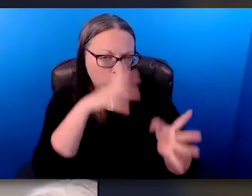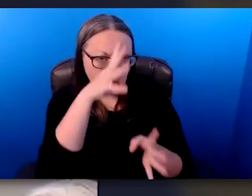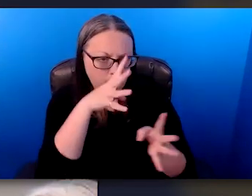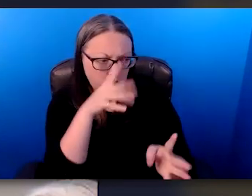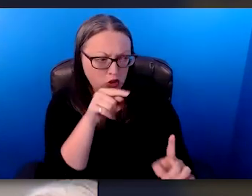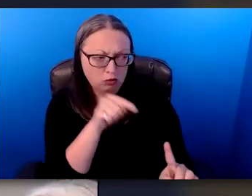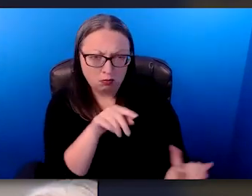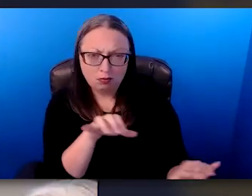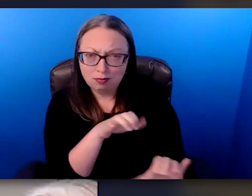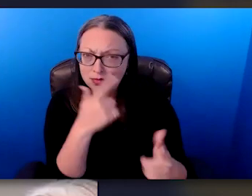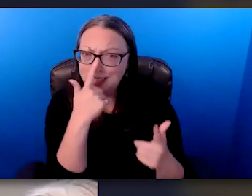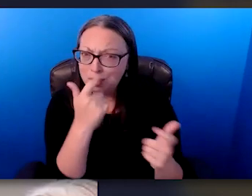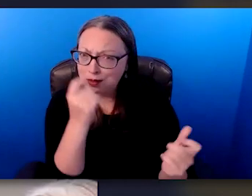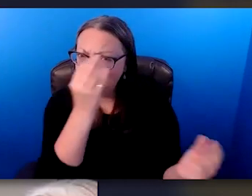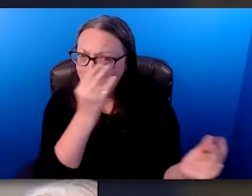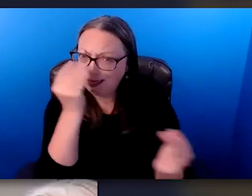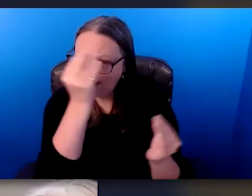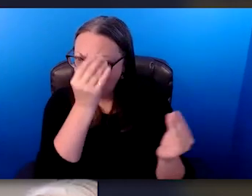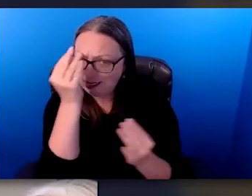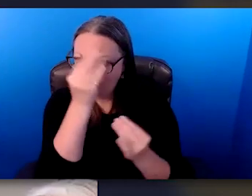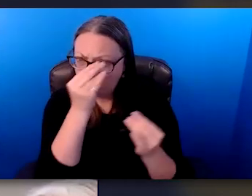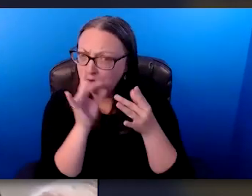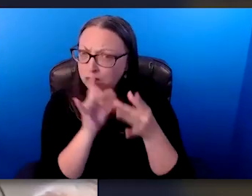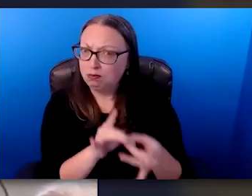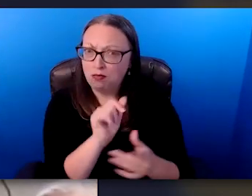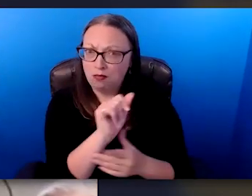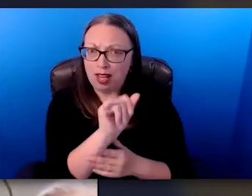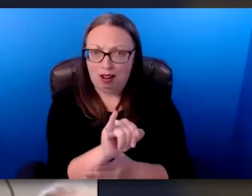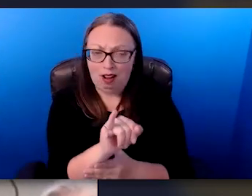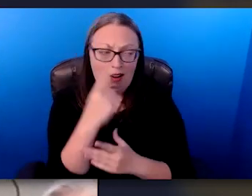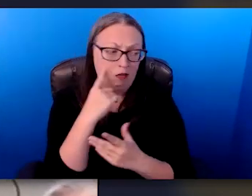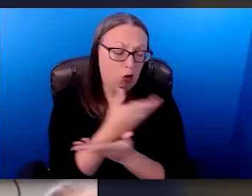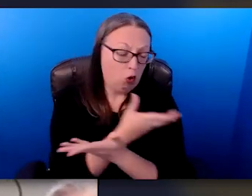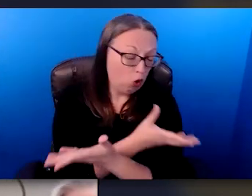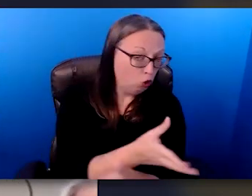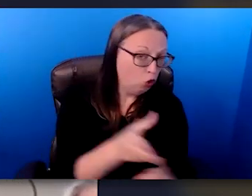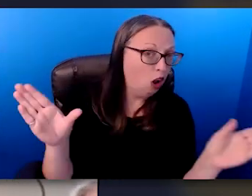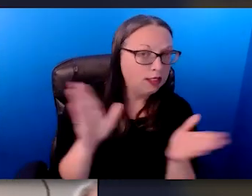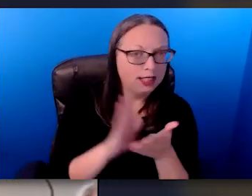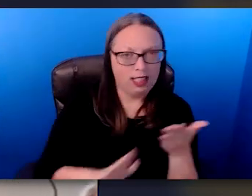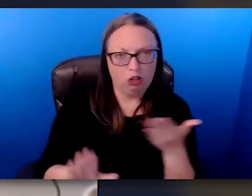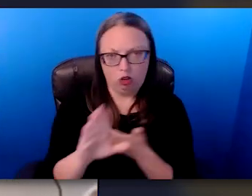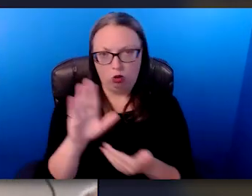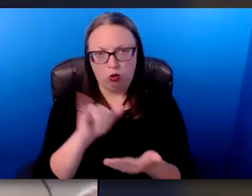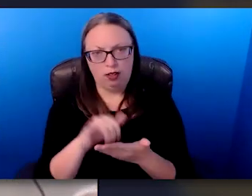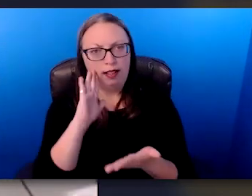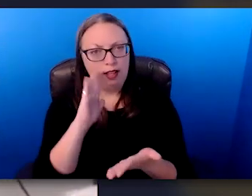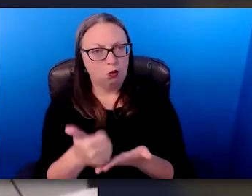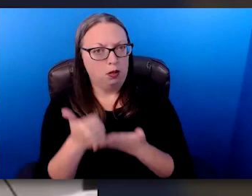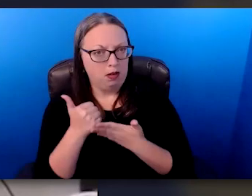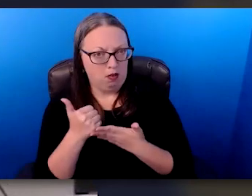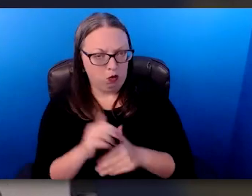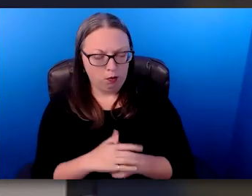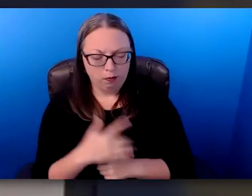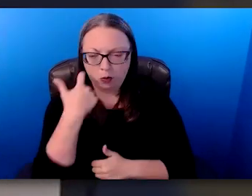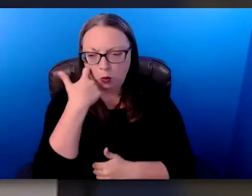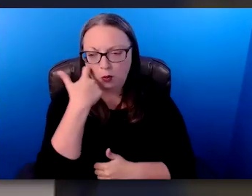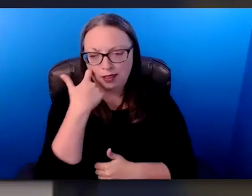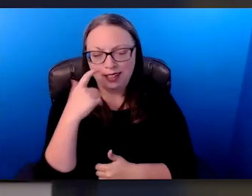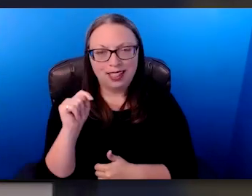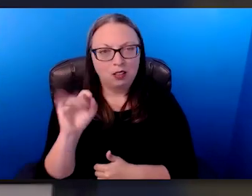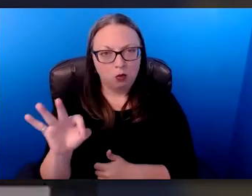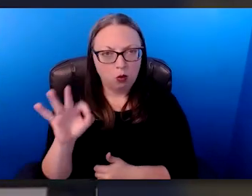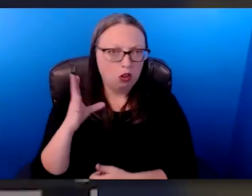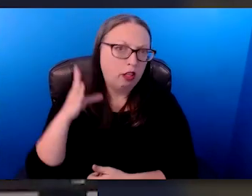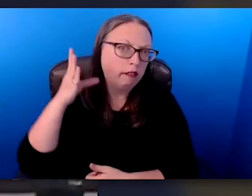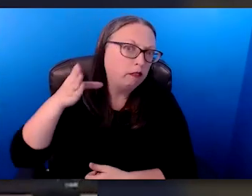really interesting thinking around AI across the institution that's been very helpful to us. We recently had a task force on the future of